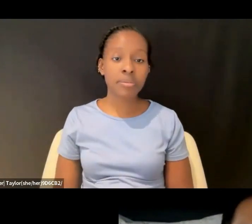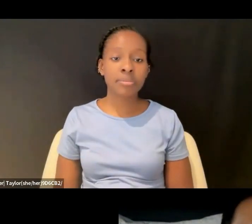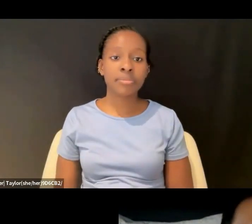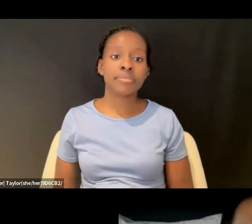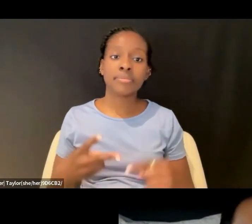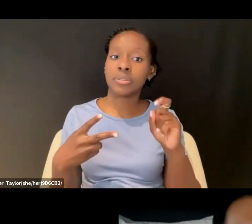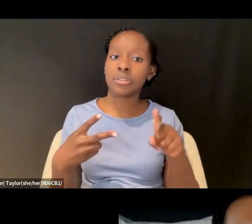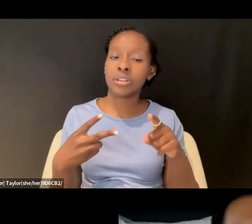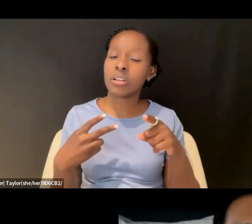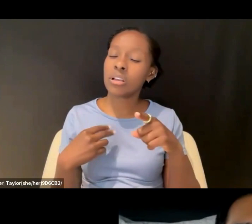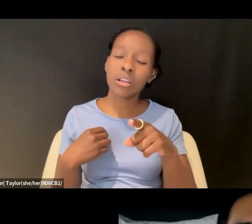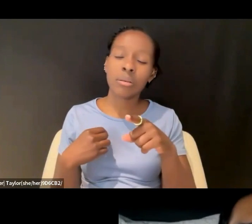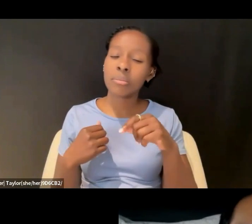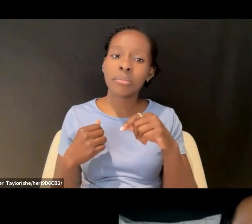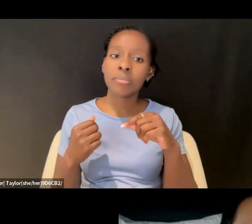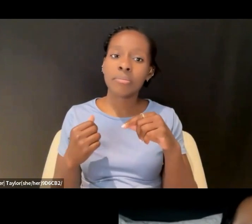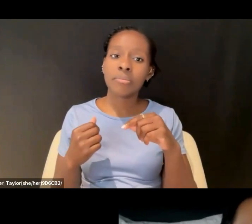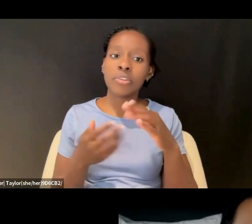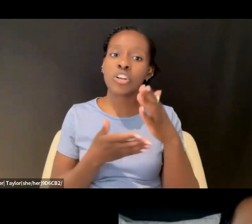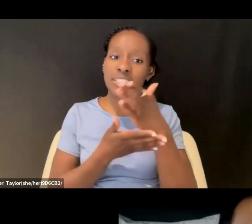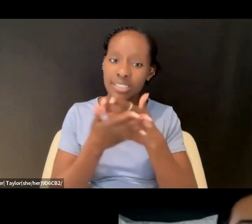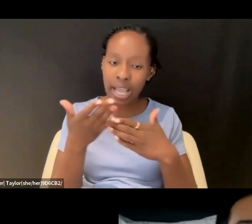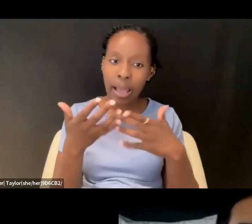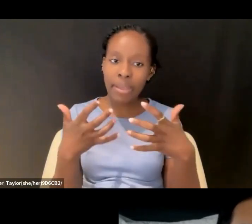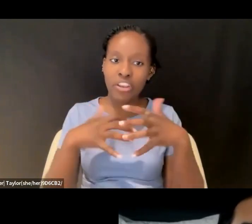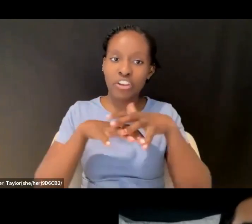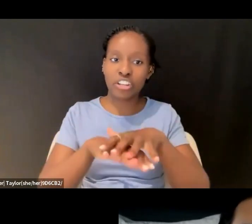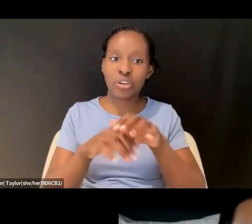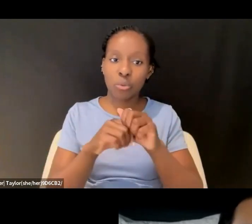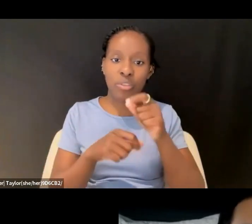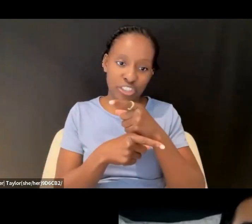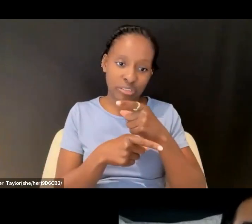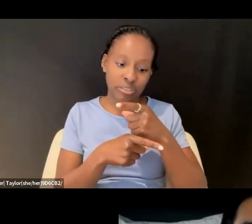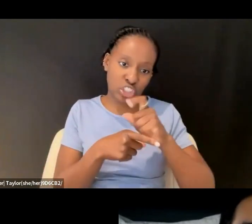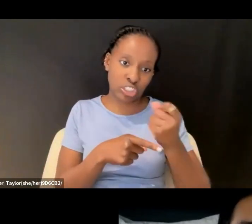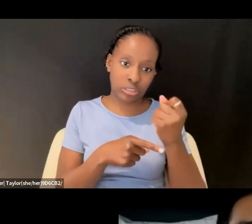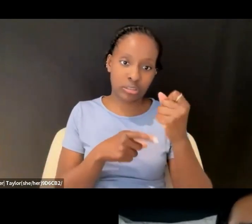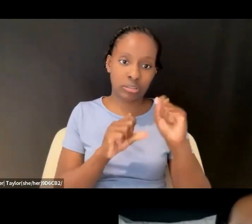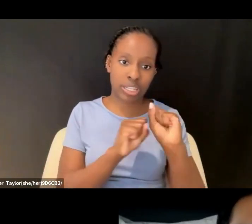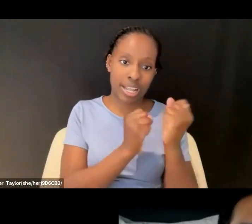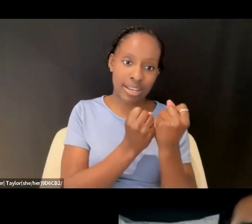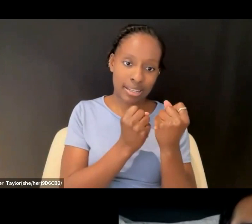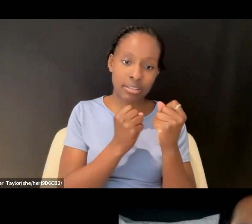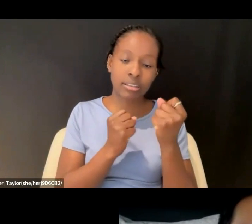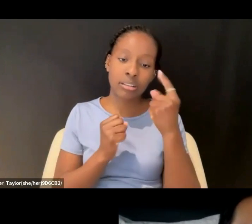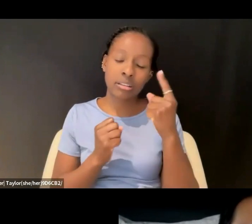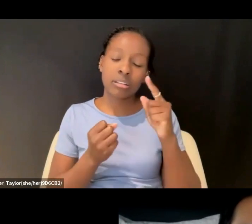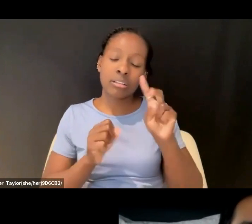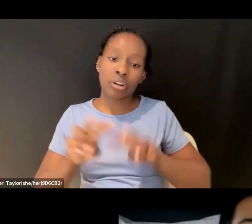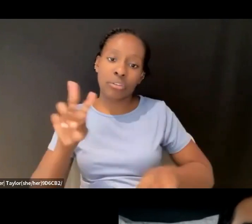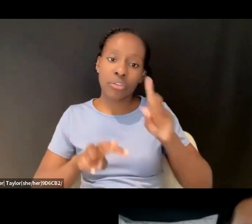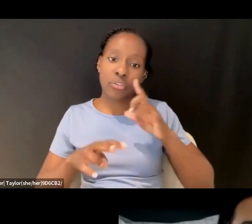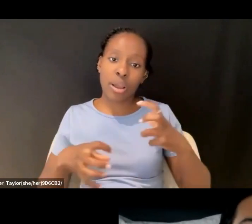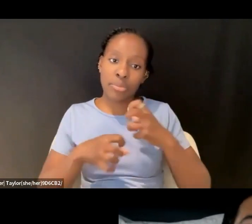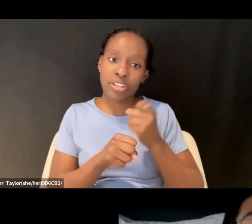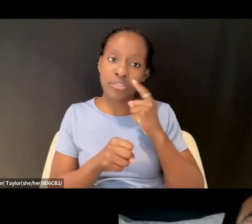for the first question, there is some integration with the sister societies, but the review for abstracts